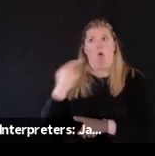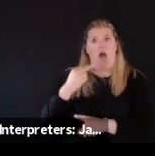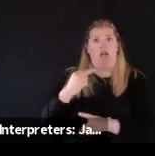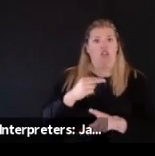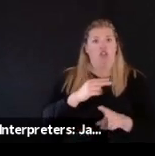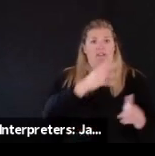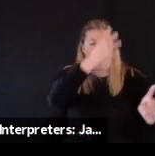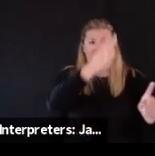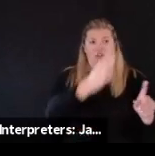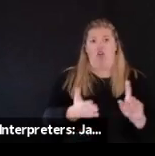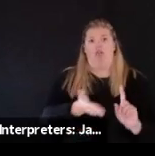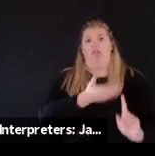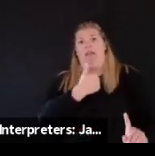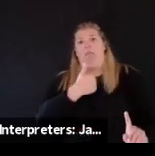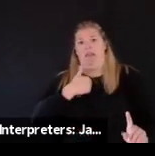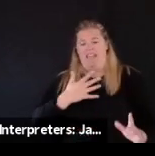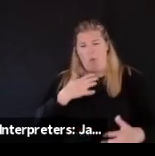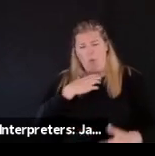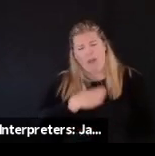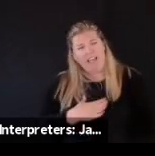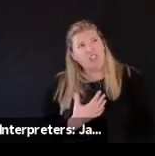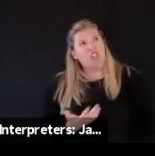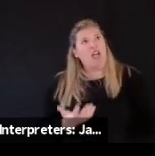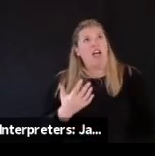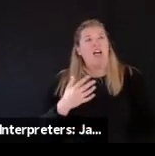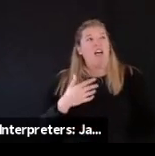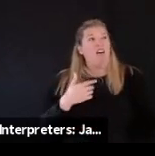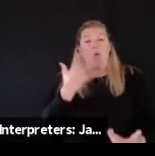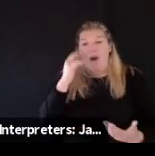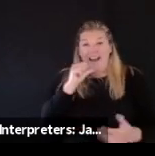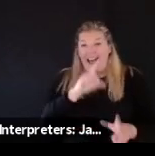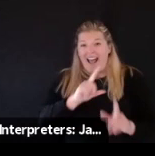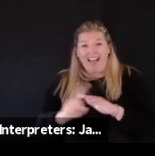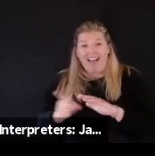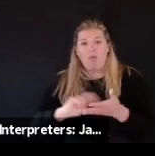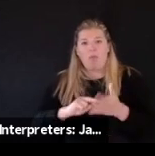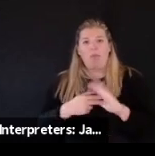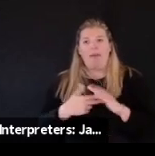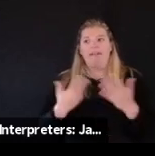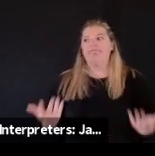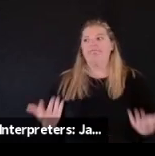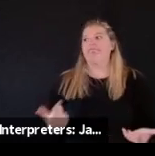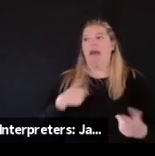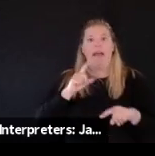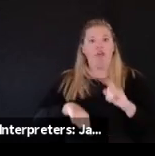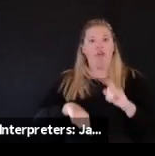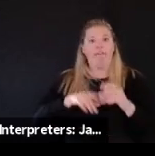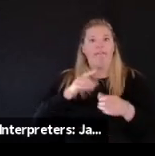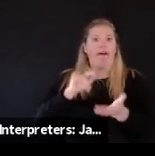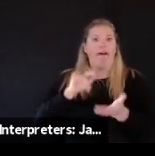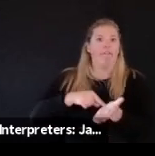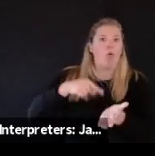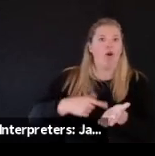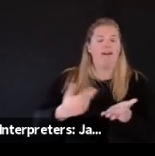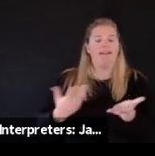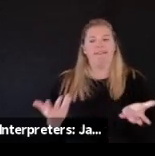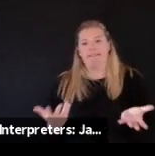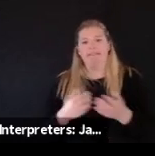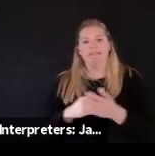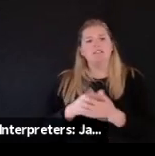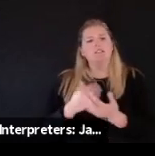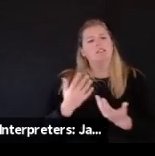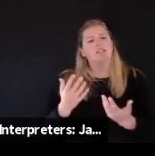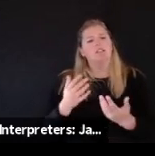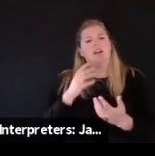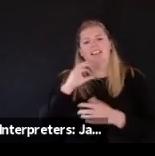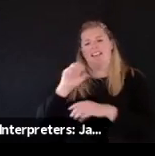them, but that they didn't have the financial freedom to do so. We're looking to break not just the patterns of